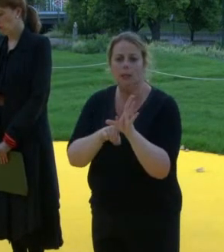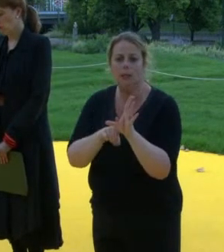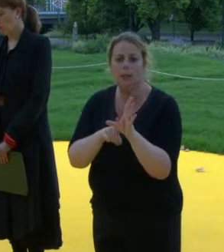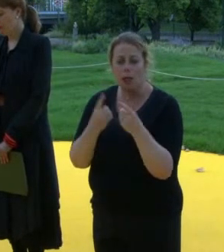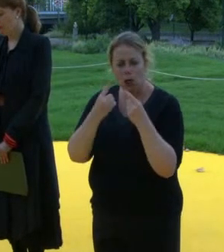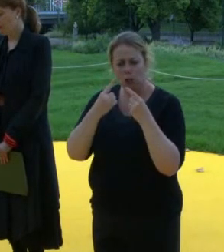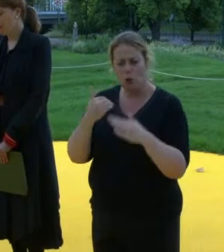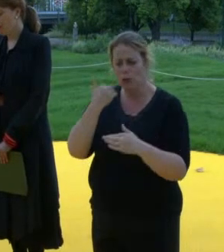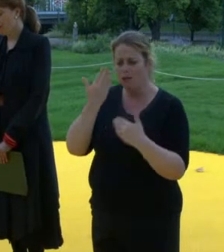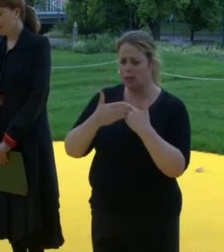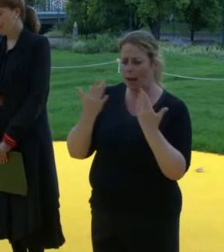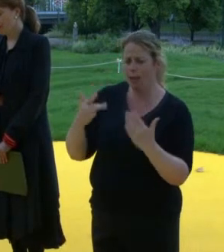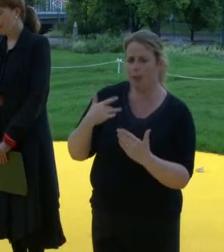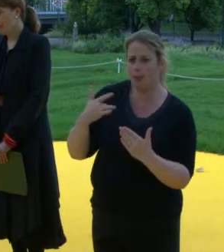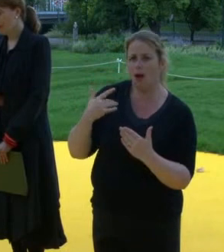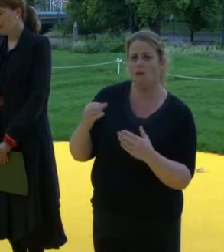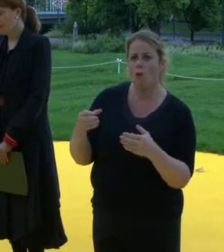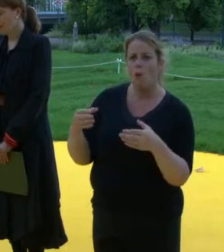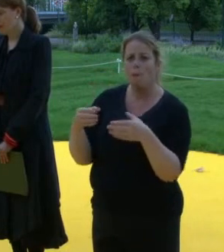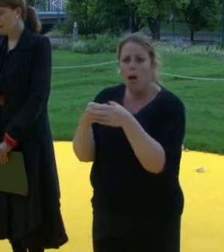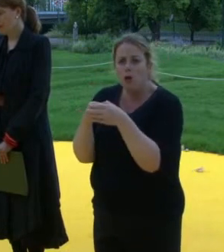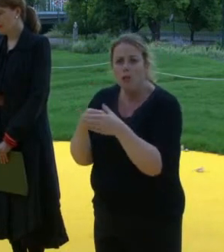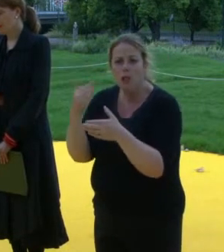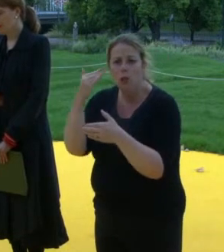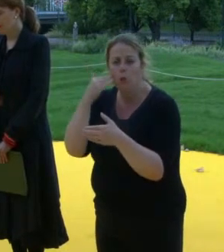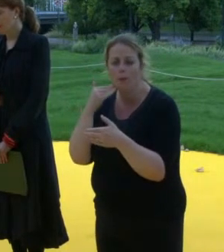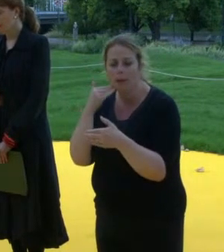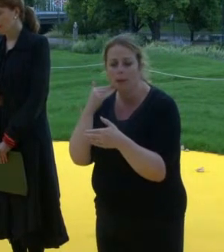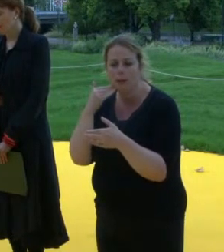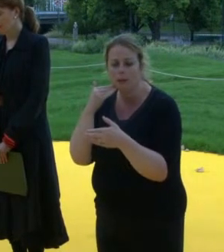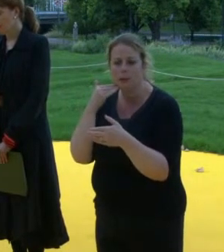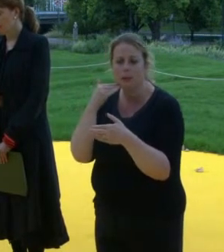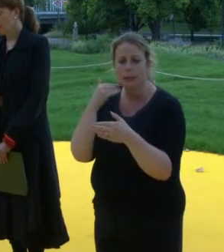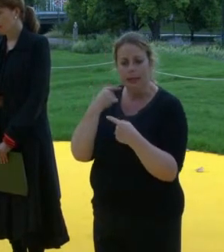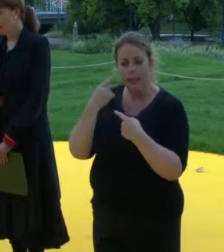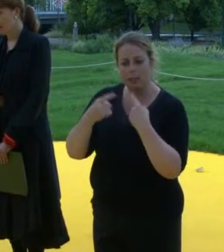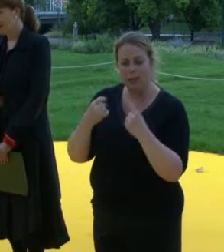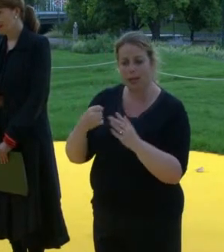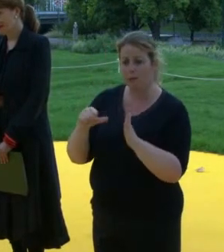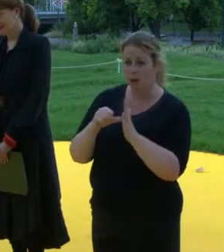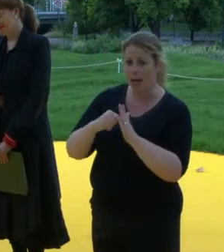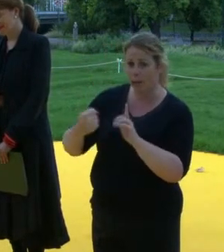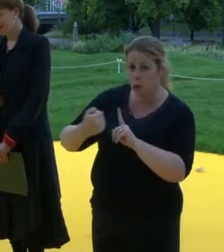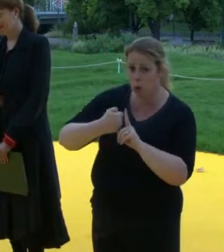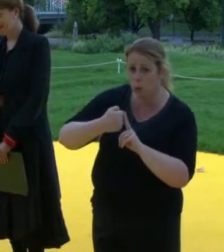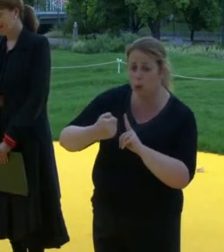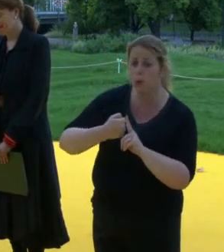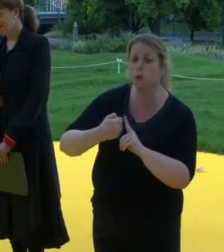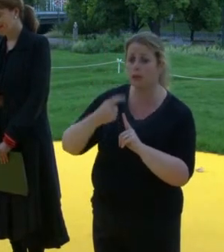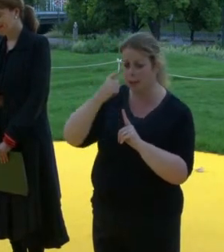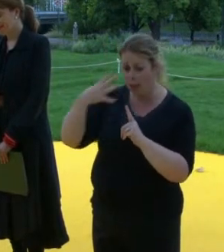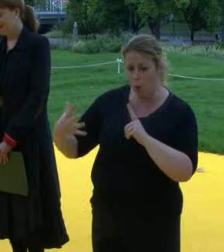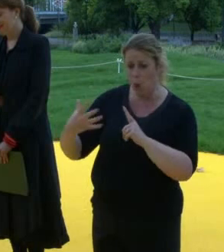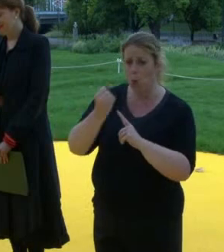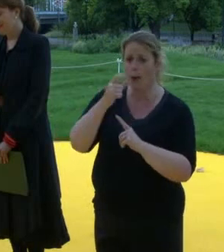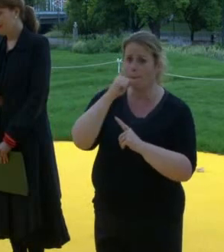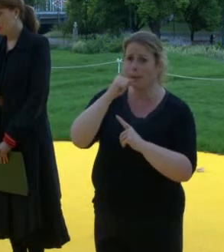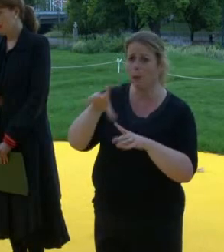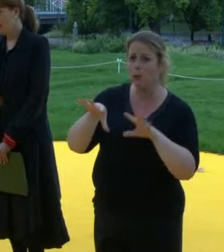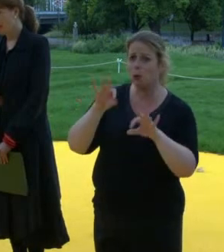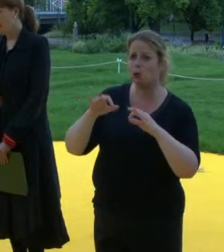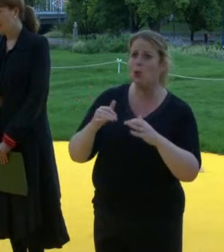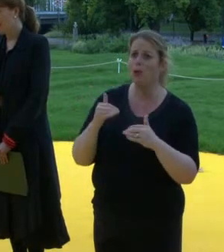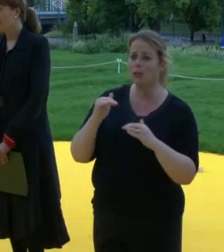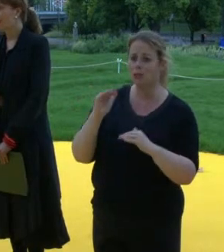daily basis, like systemic bias, coercive control, financial abuse, and gaslighting, can win a People's Choice Award. I would like to